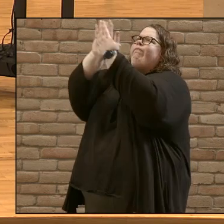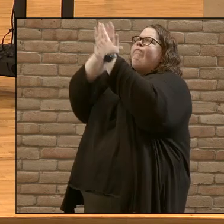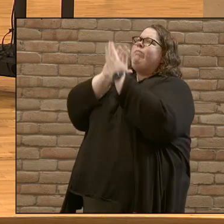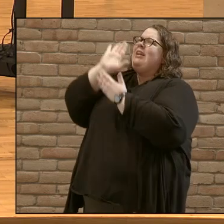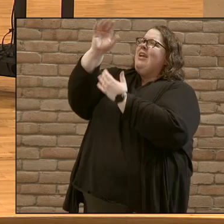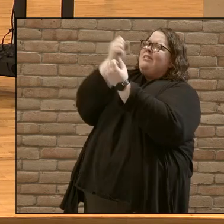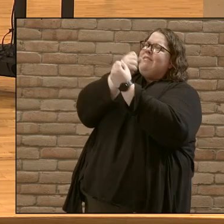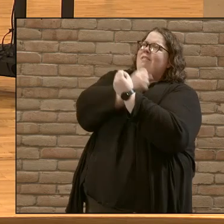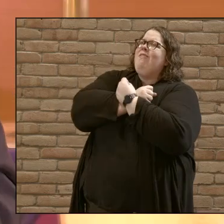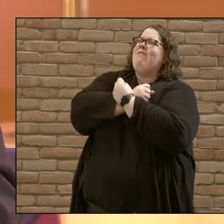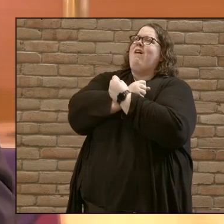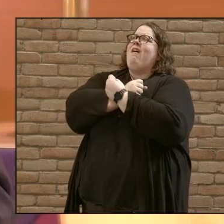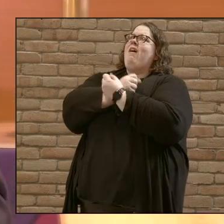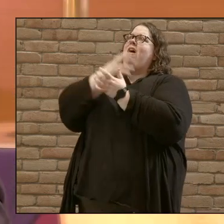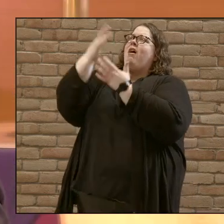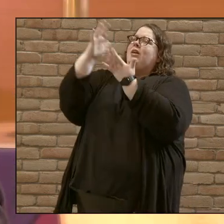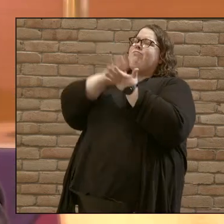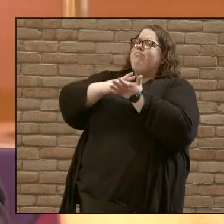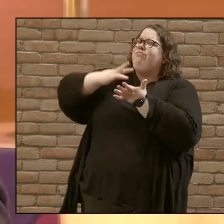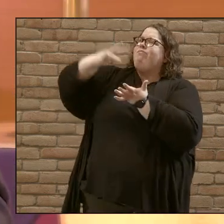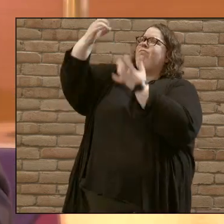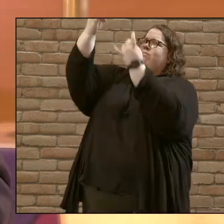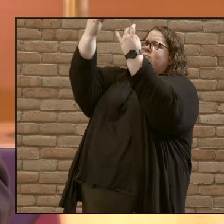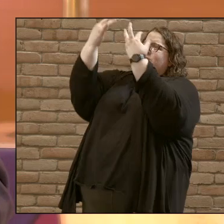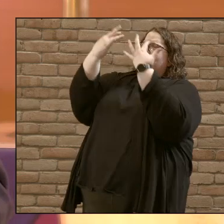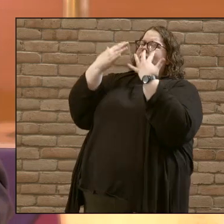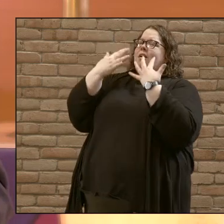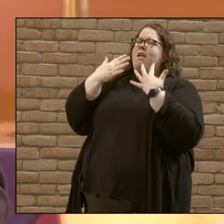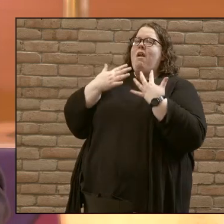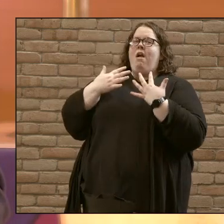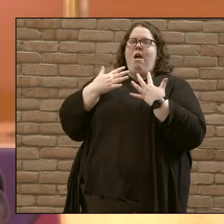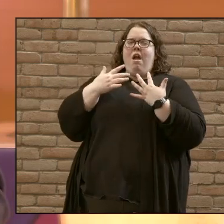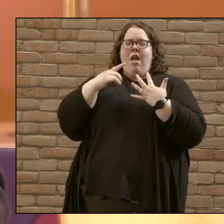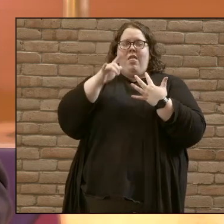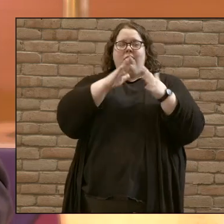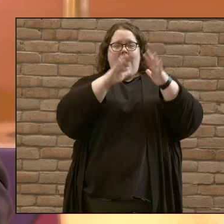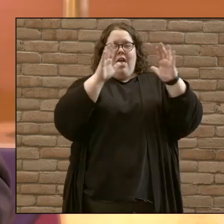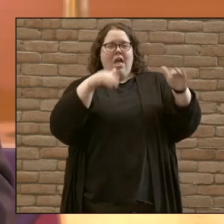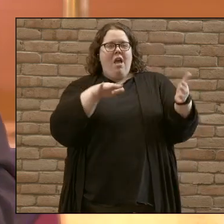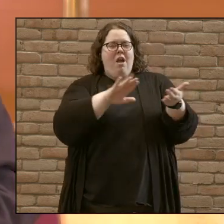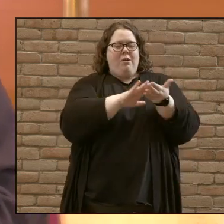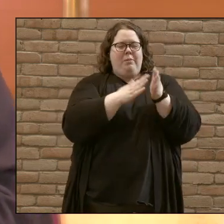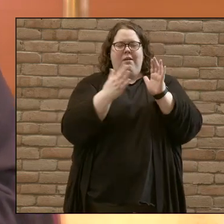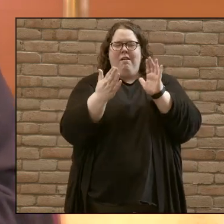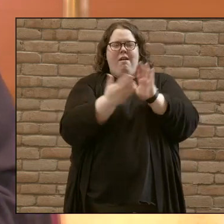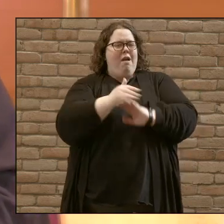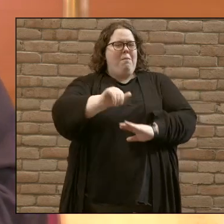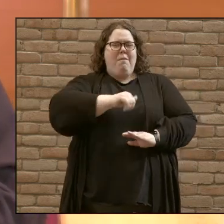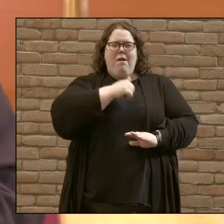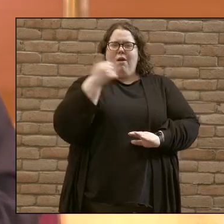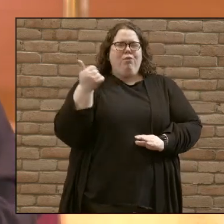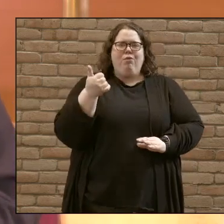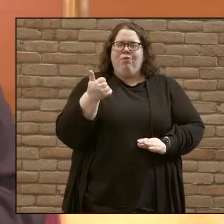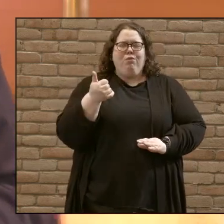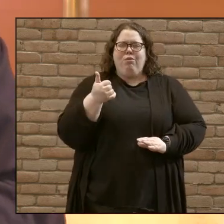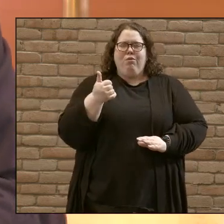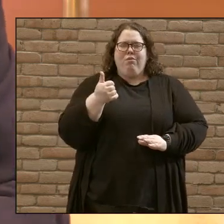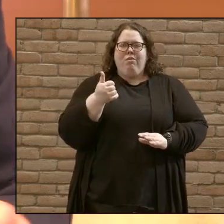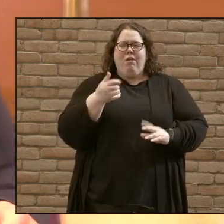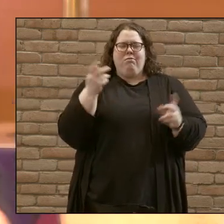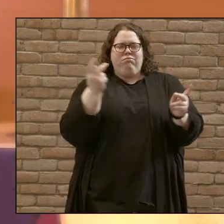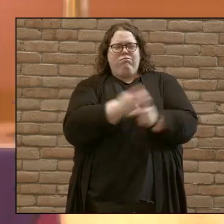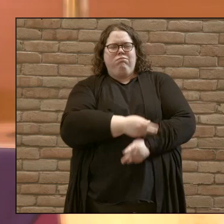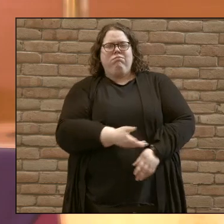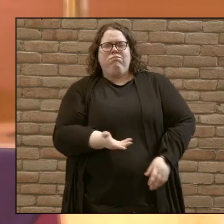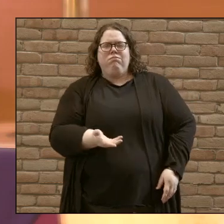the goodness of God being turned into something other than it was intended. And so again, we